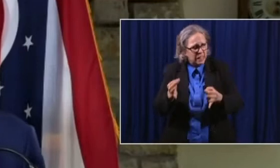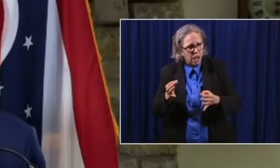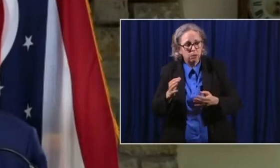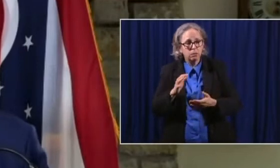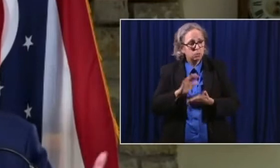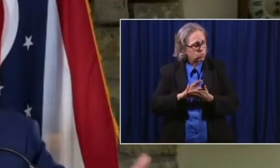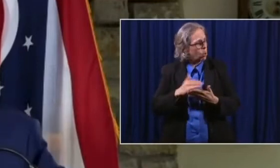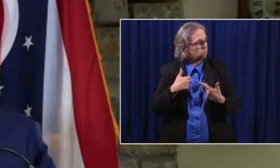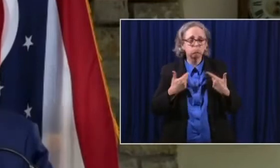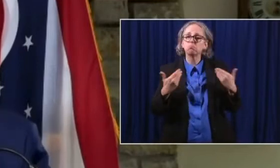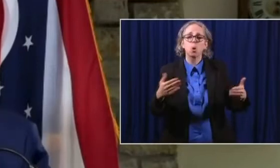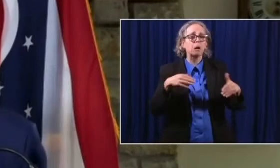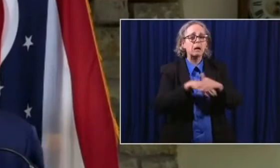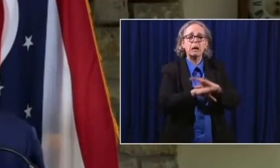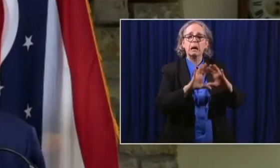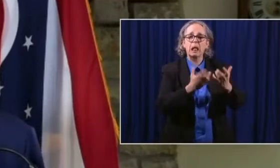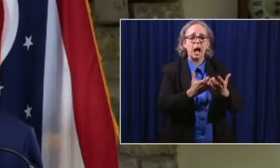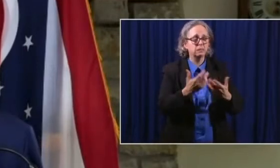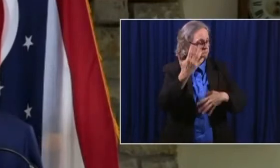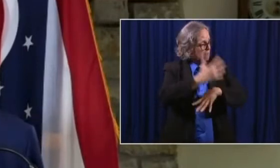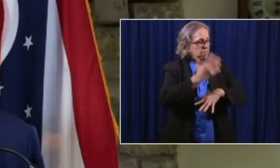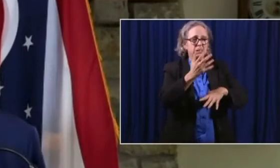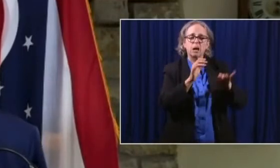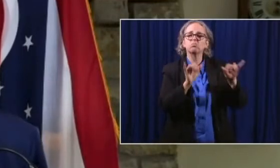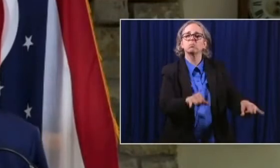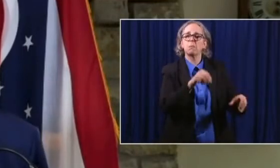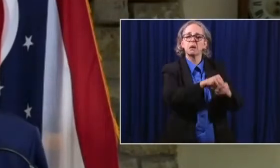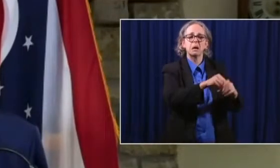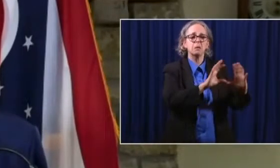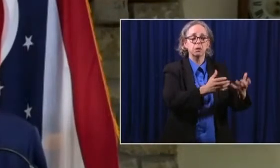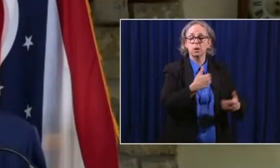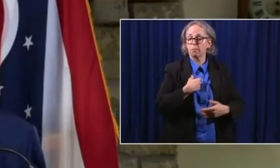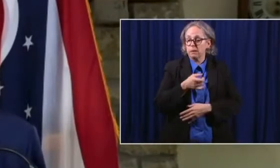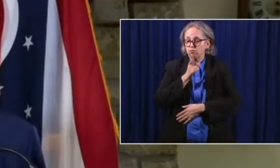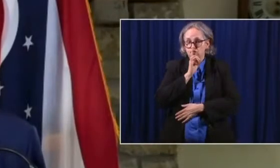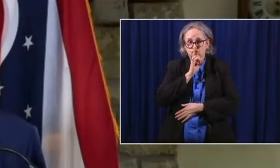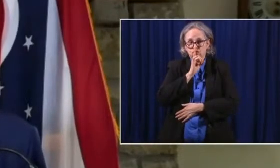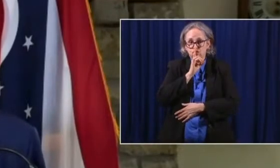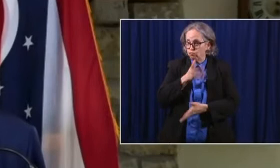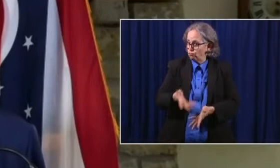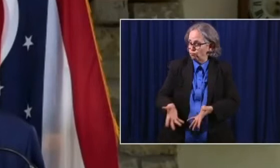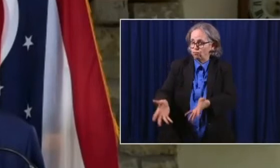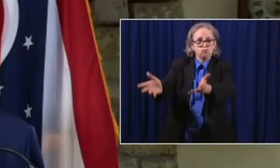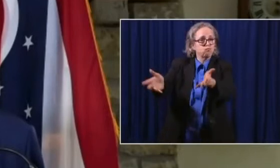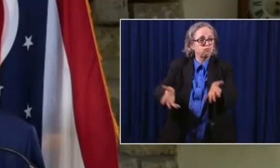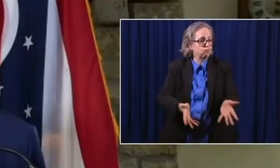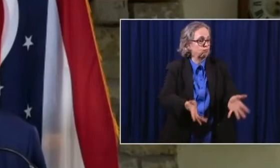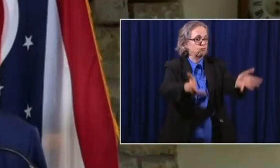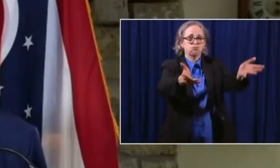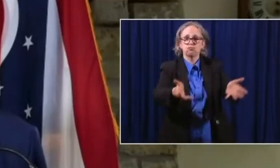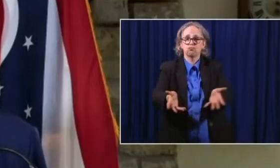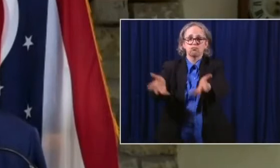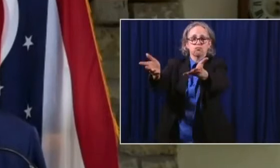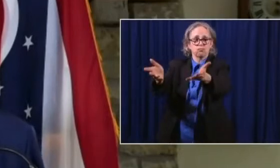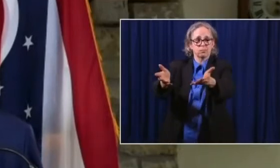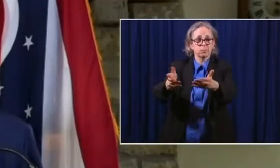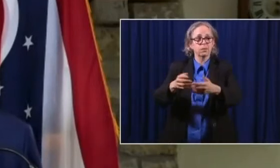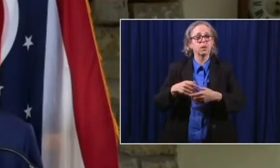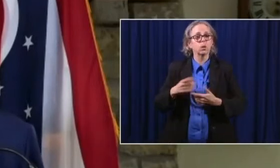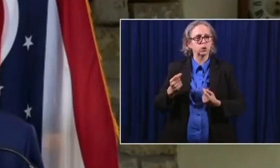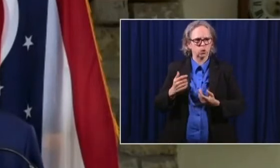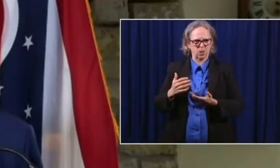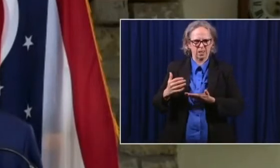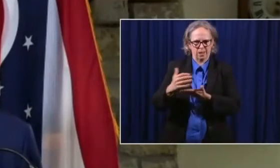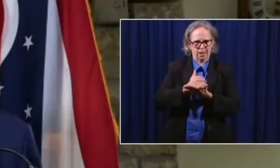we've not stopped them from doing that. What I have tried to do is to give them the best evidence and best